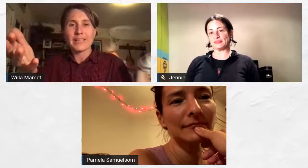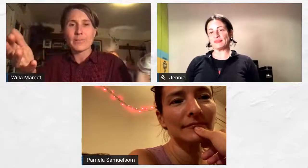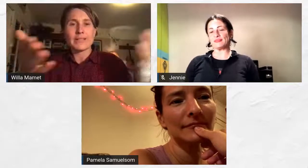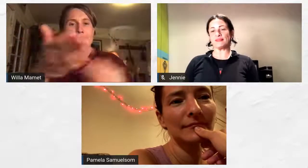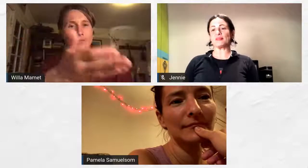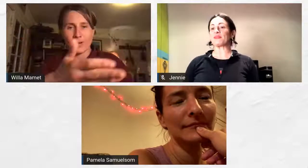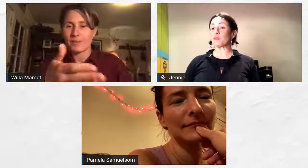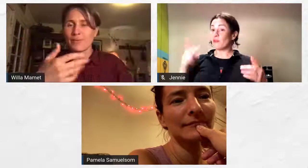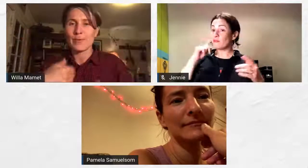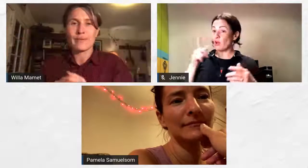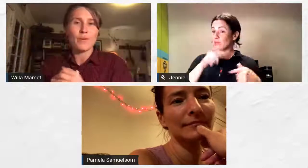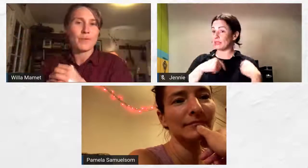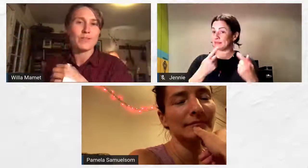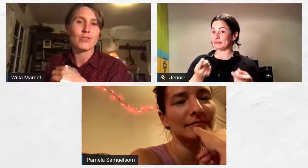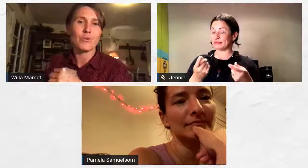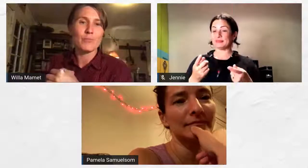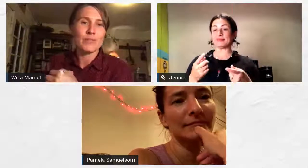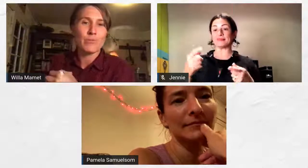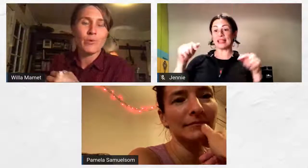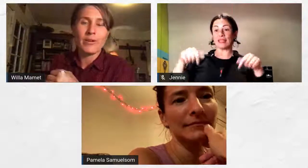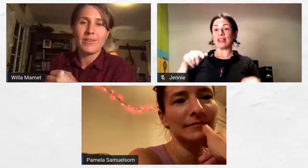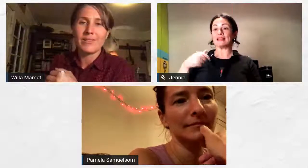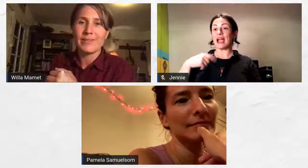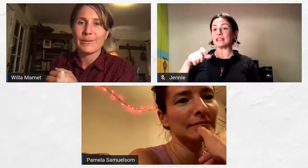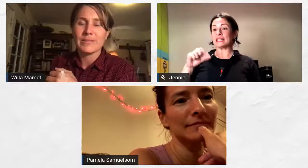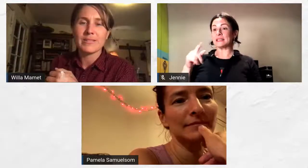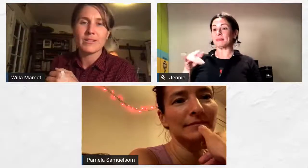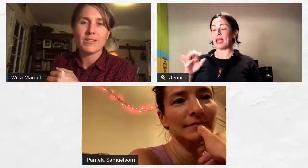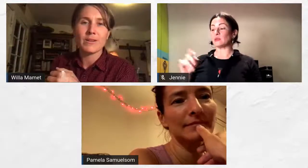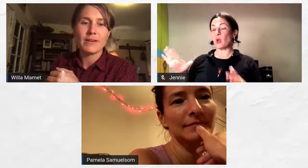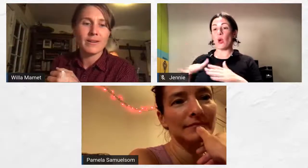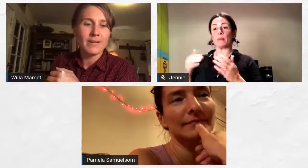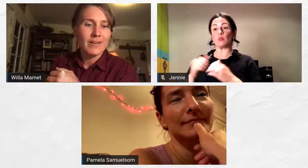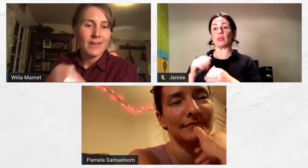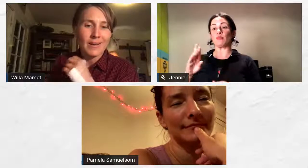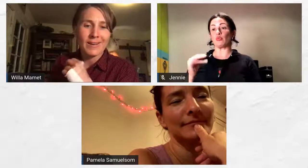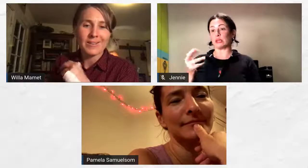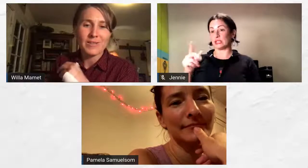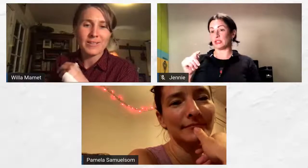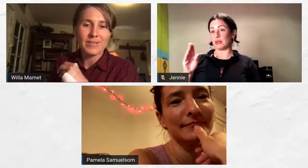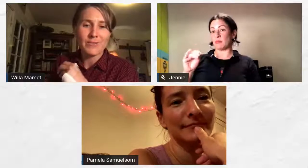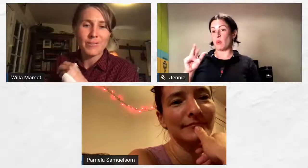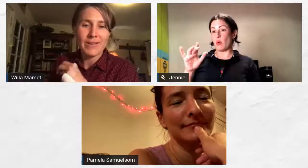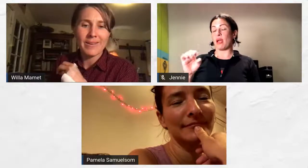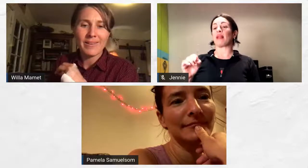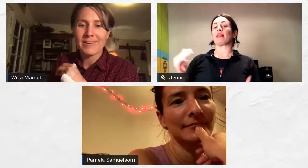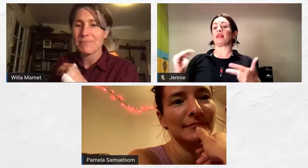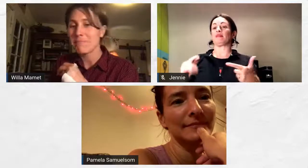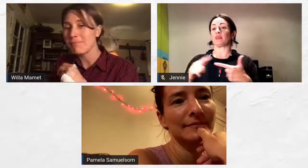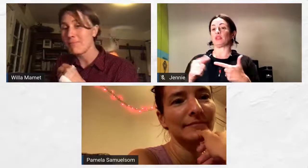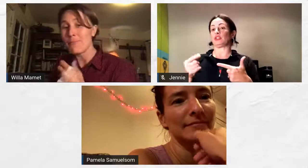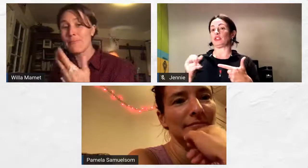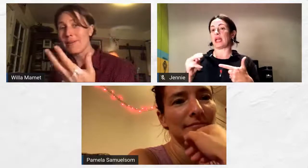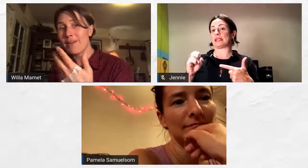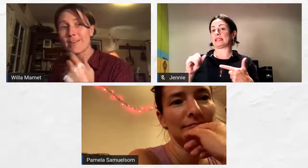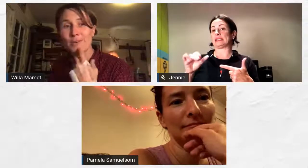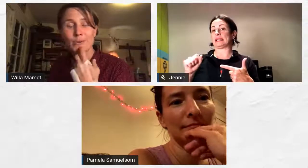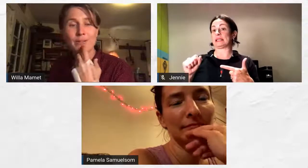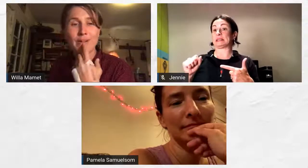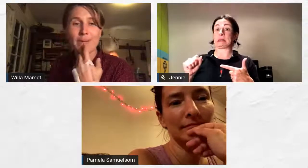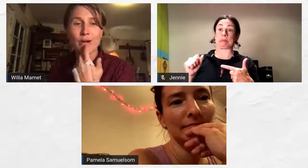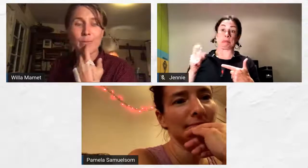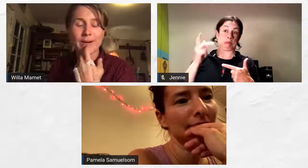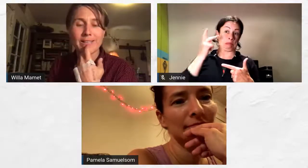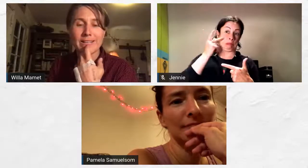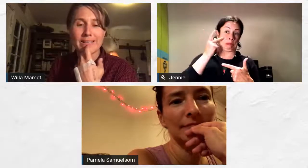here at I Need Space, you heard we opened the show with Bridget Boyle, who is a singer-songwriter, Genesis Furman, another